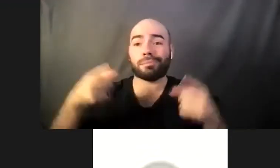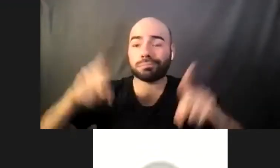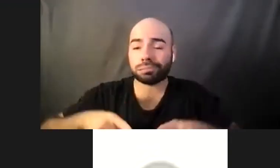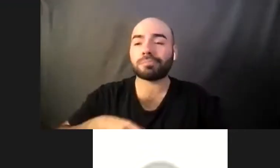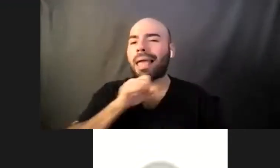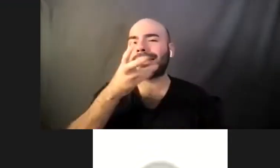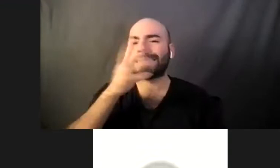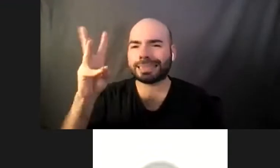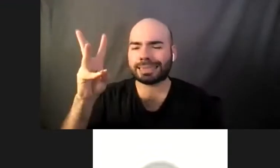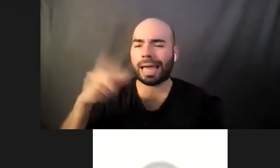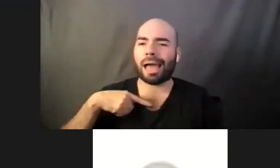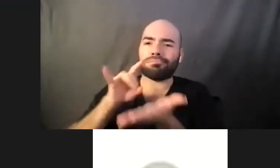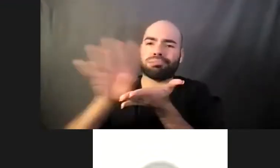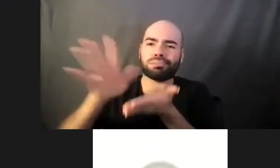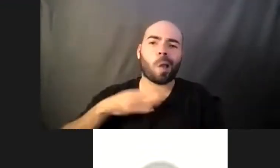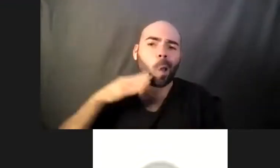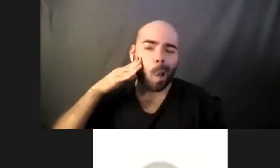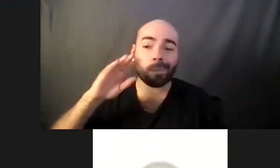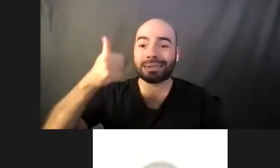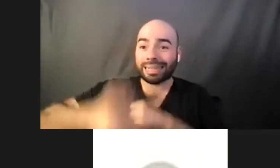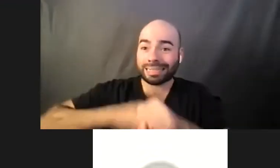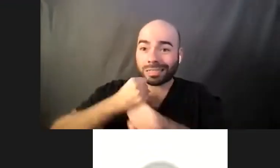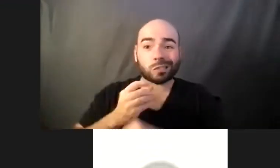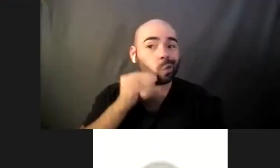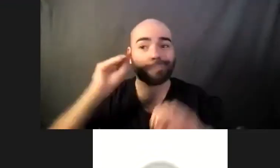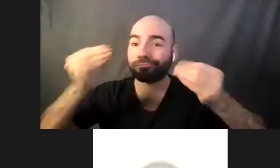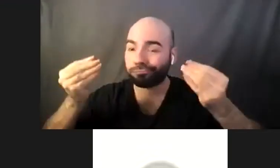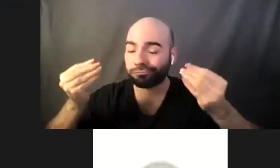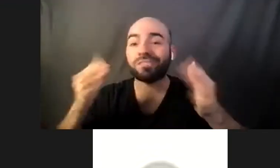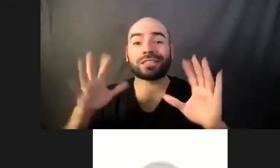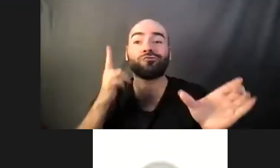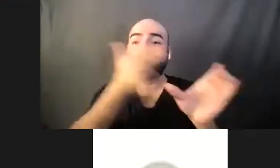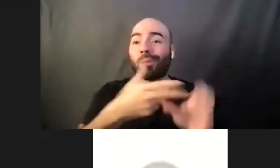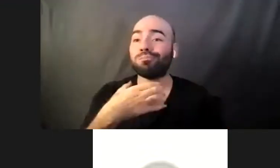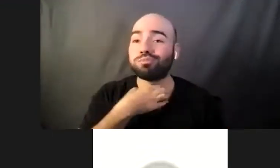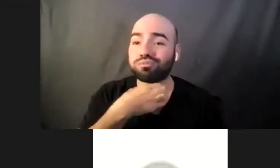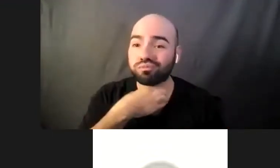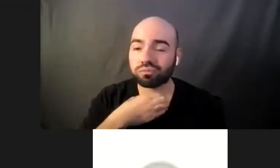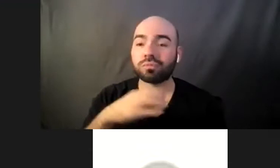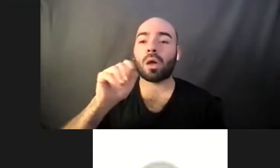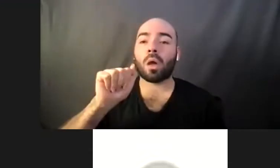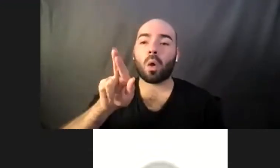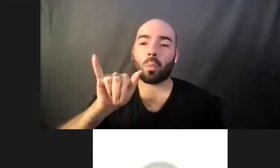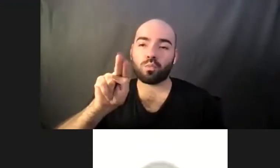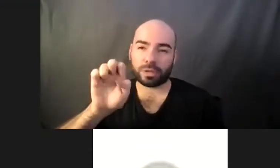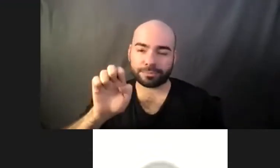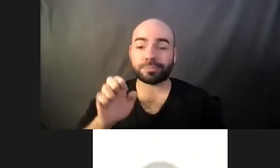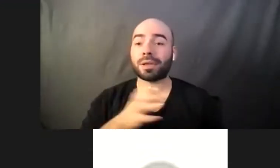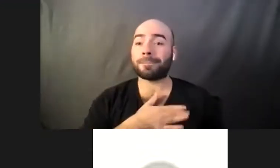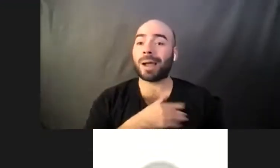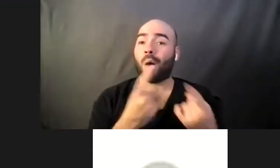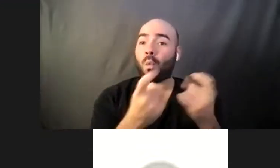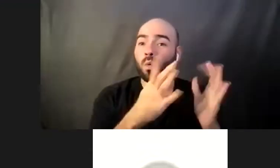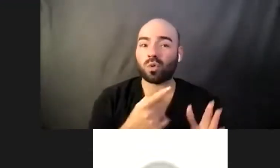I spent 10 years homeless, and then I joined the Marines. And my recruiter suggested I become a filmmaker in the